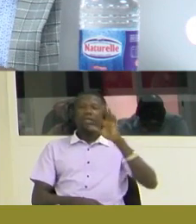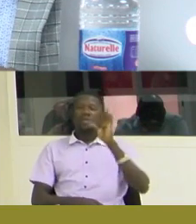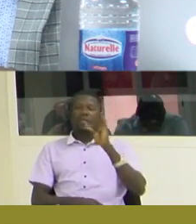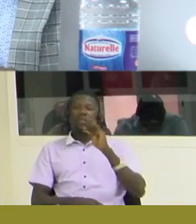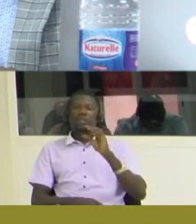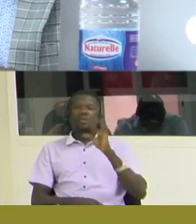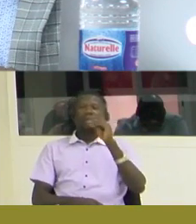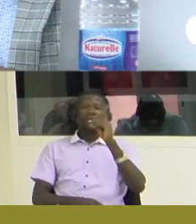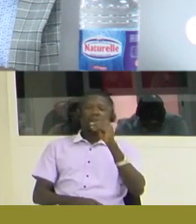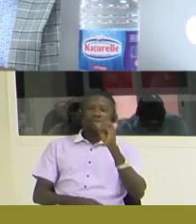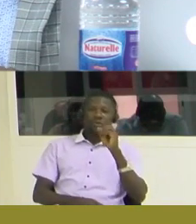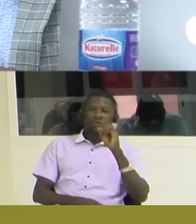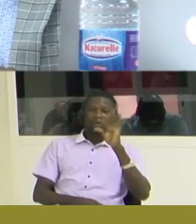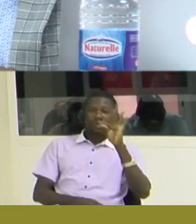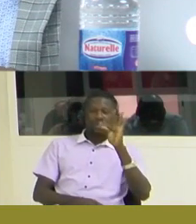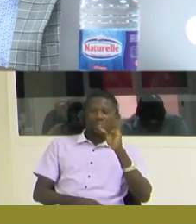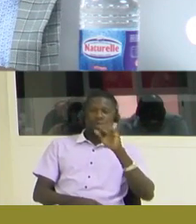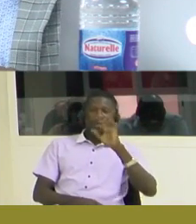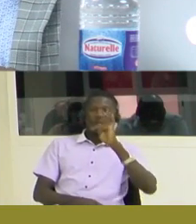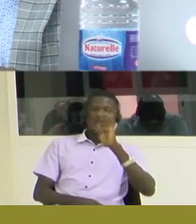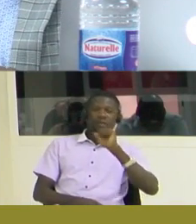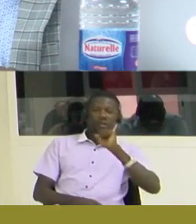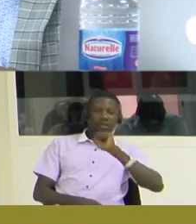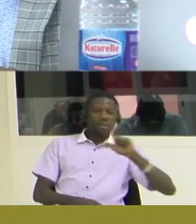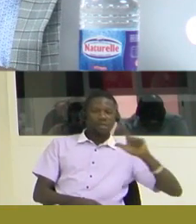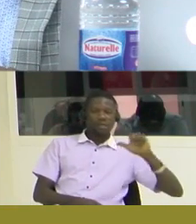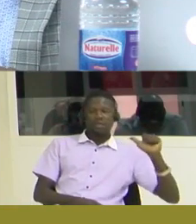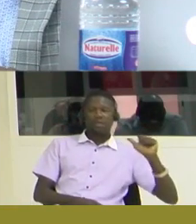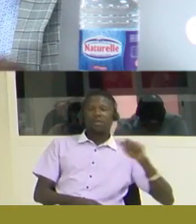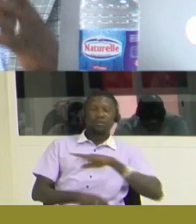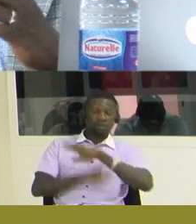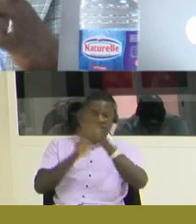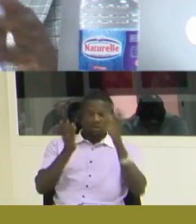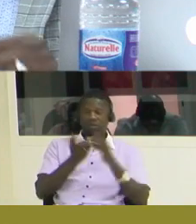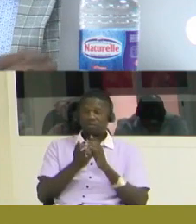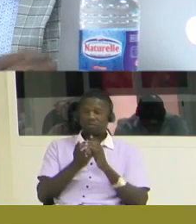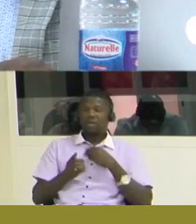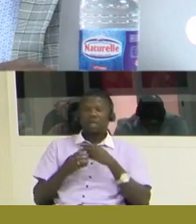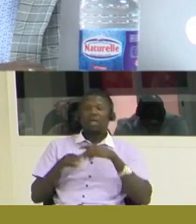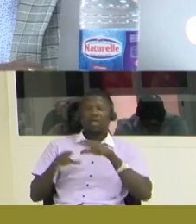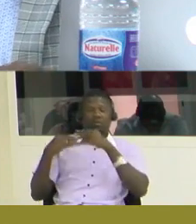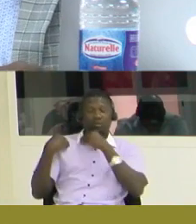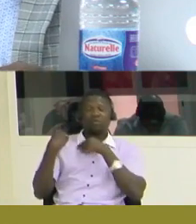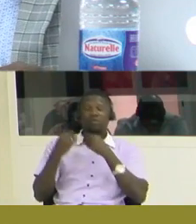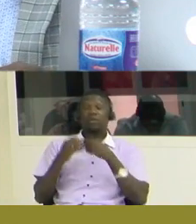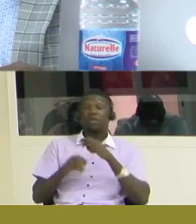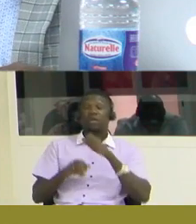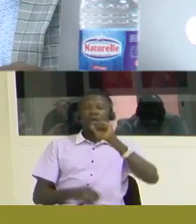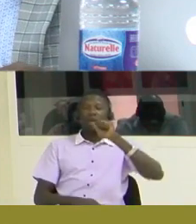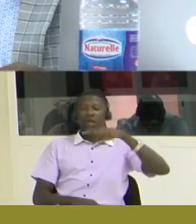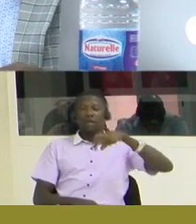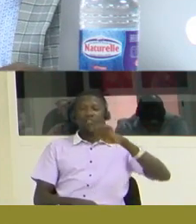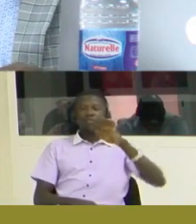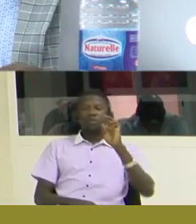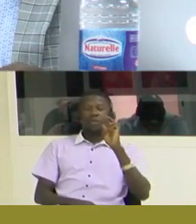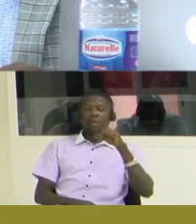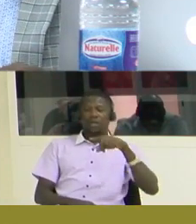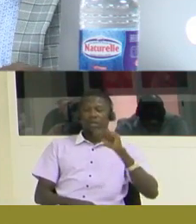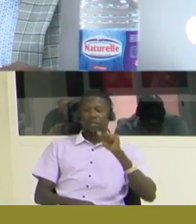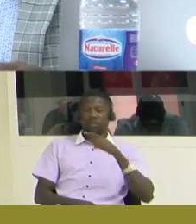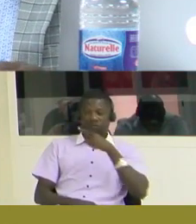of a decision that was taken by members of the AF PRC Council of which you are apart is that right